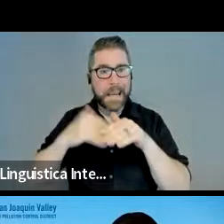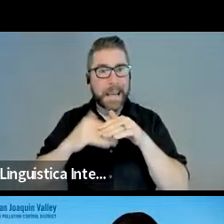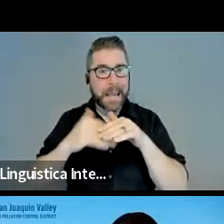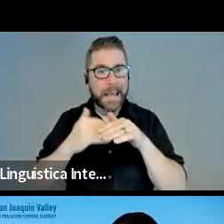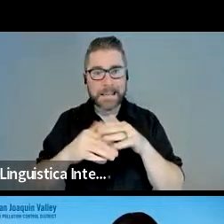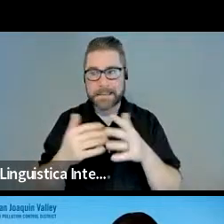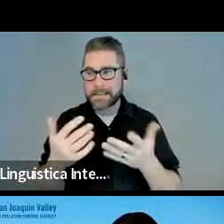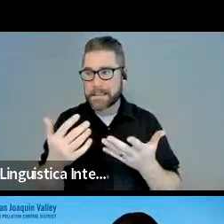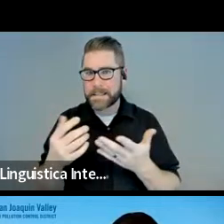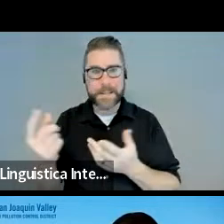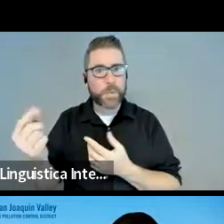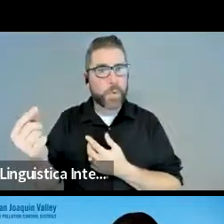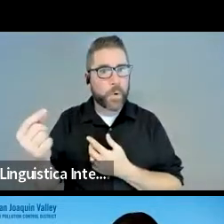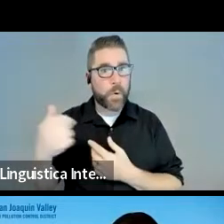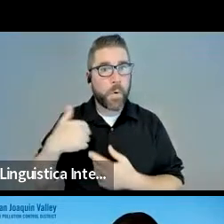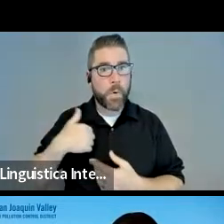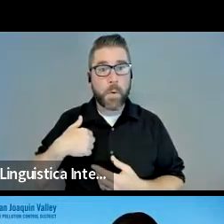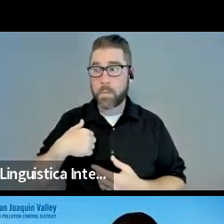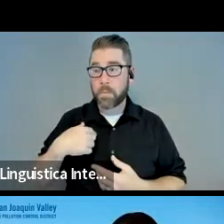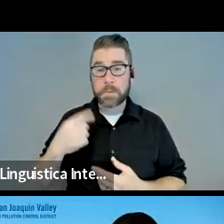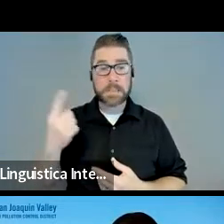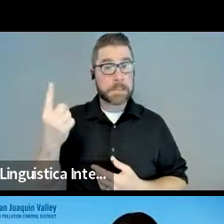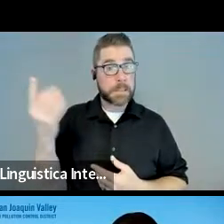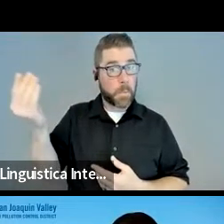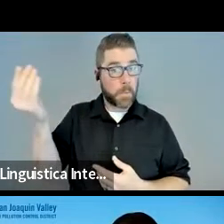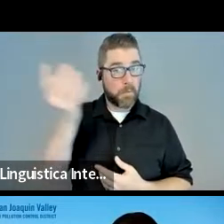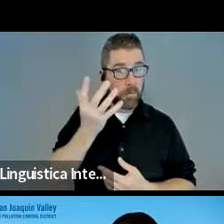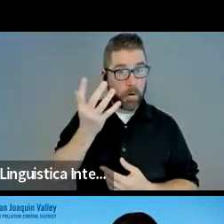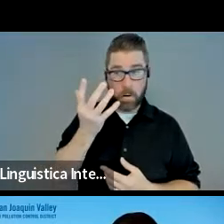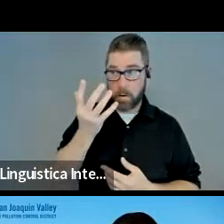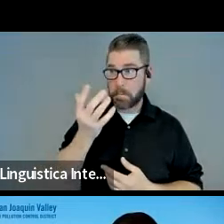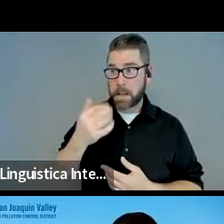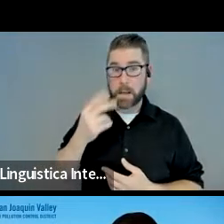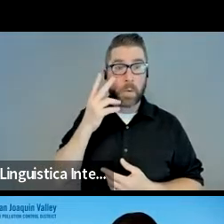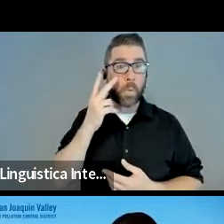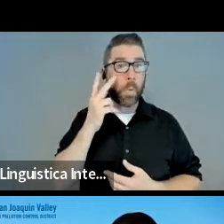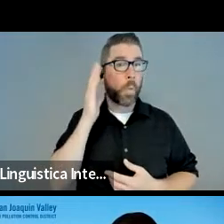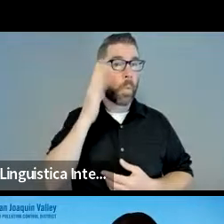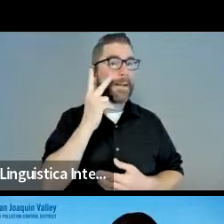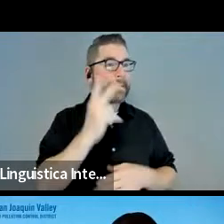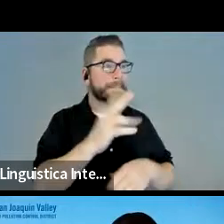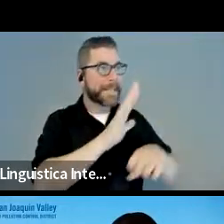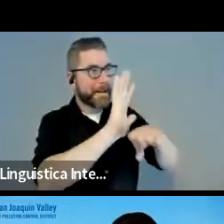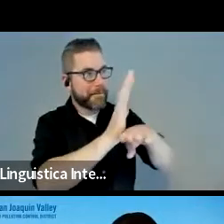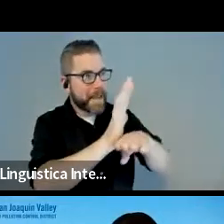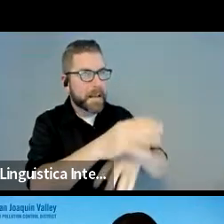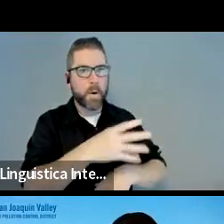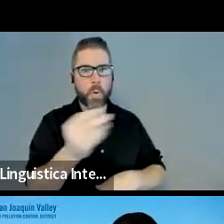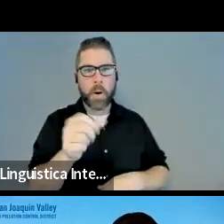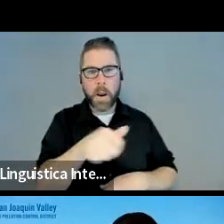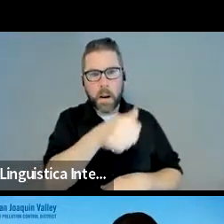some video promise. I was promised I was going to get that. I promised to get this. to see